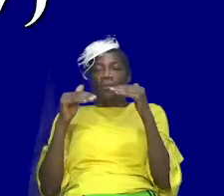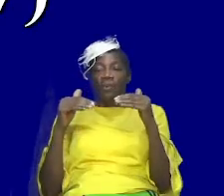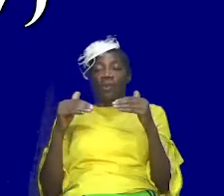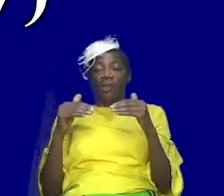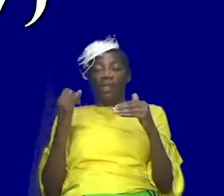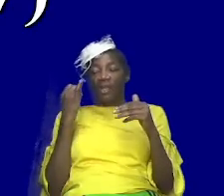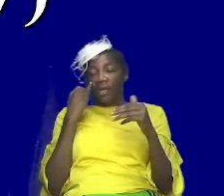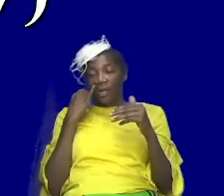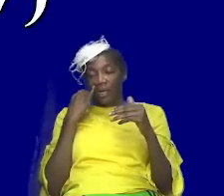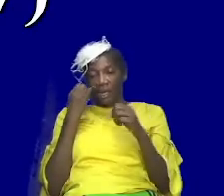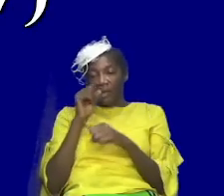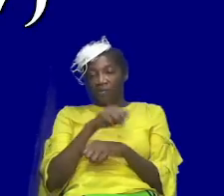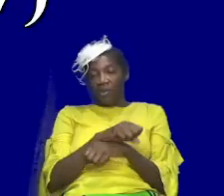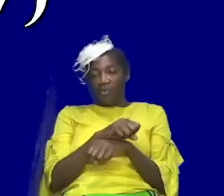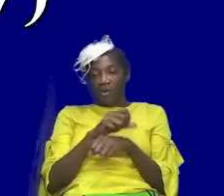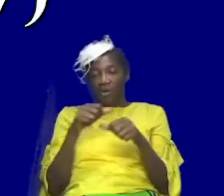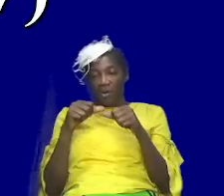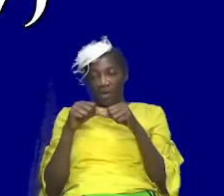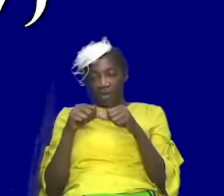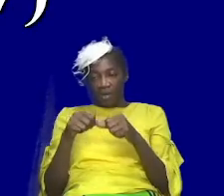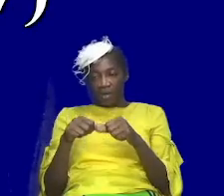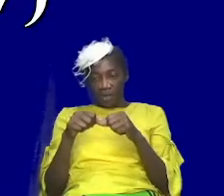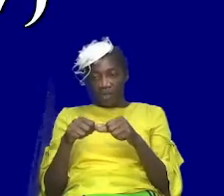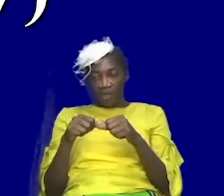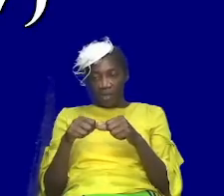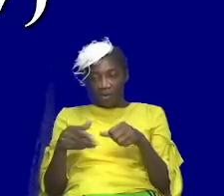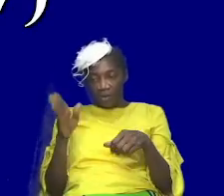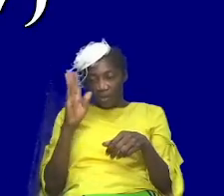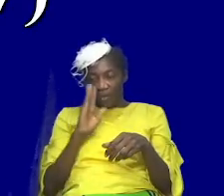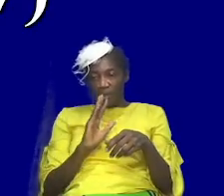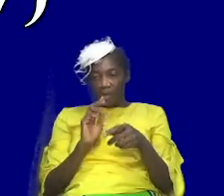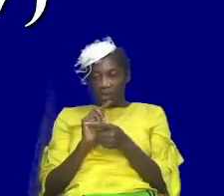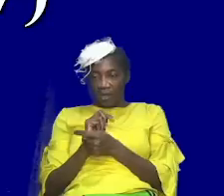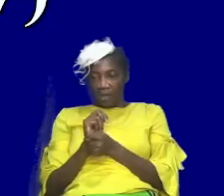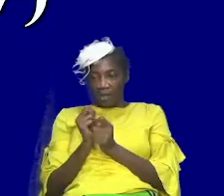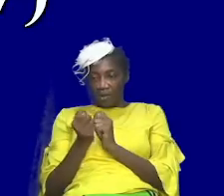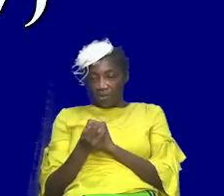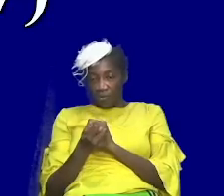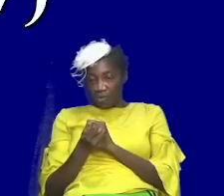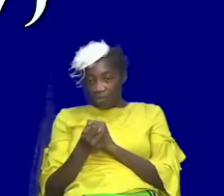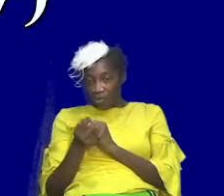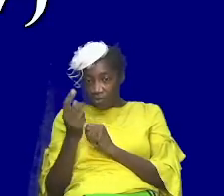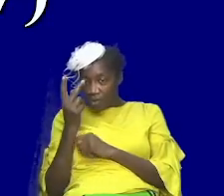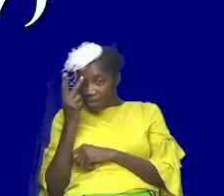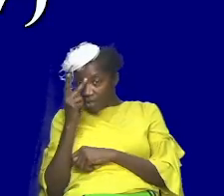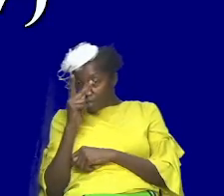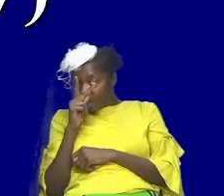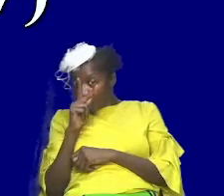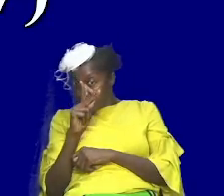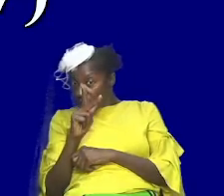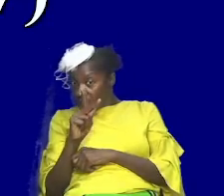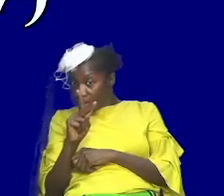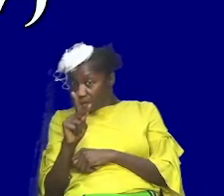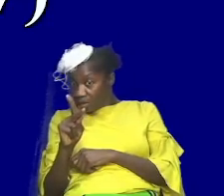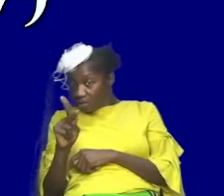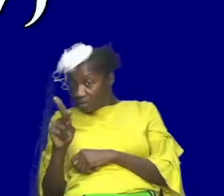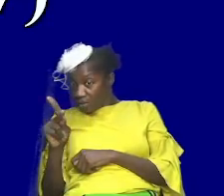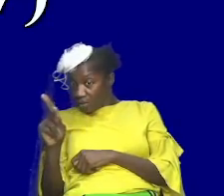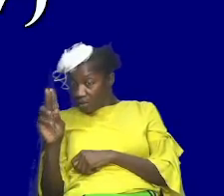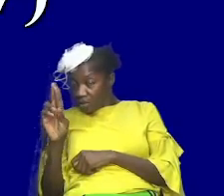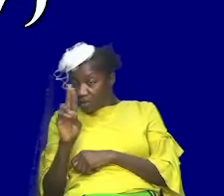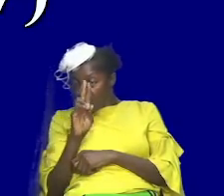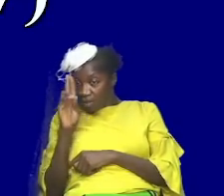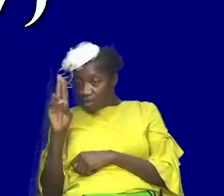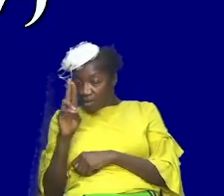work abide, when God turn his meticulous inspection on it, he uses the